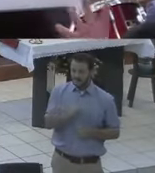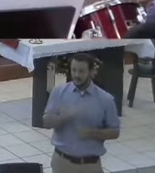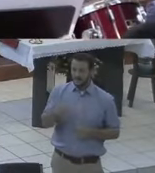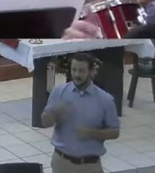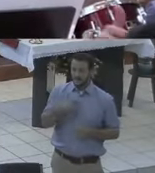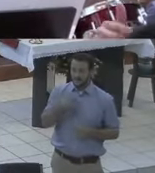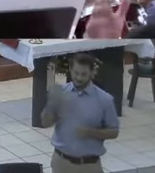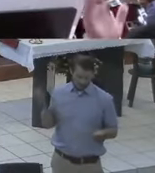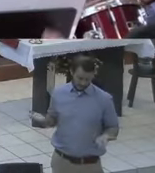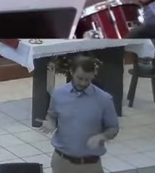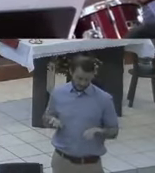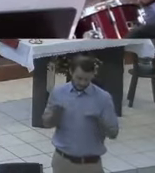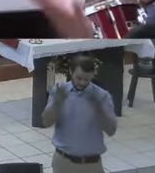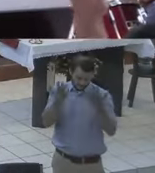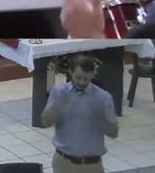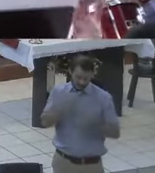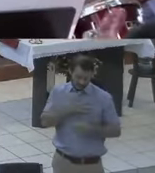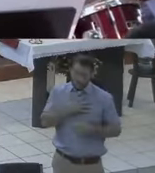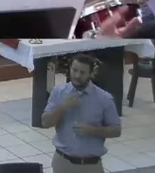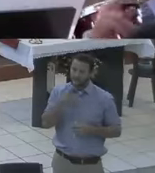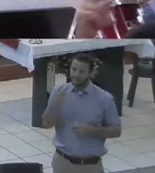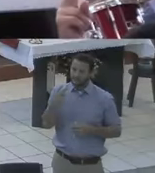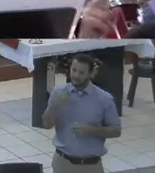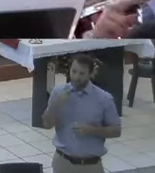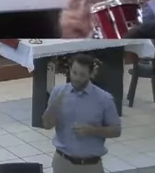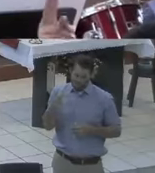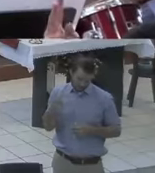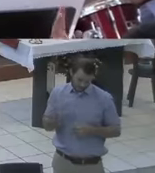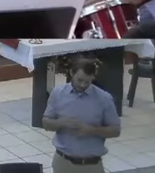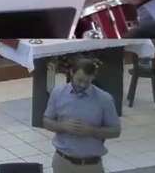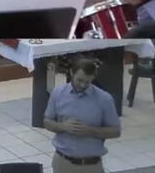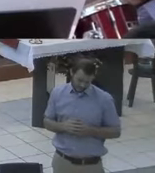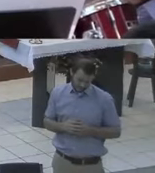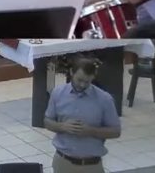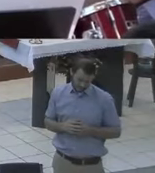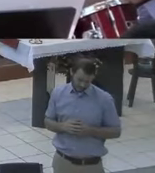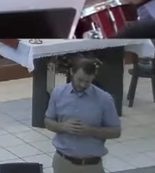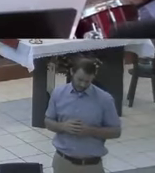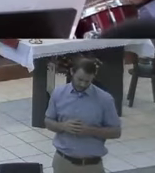Lord, and I lift my